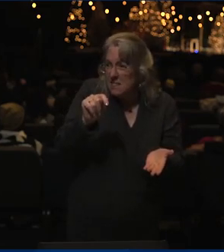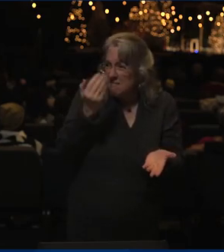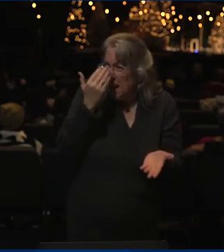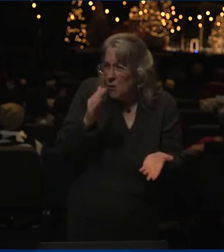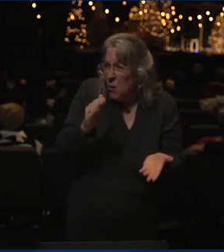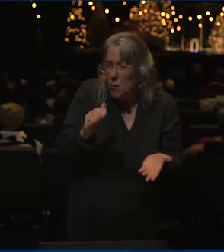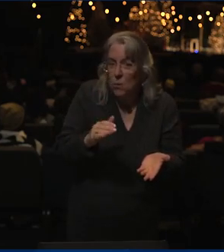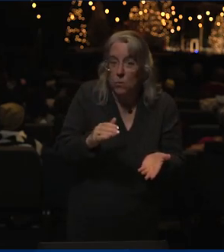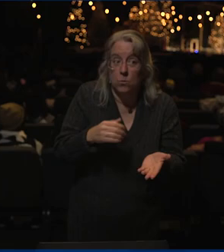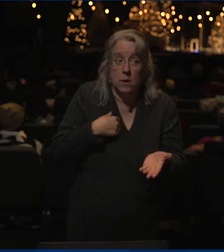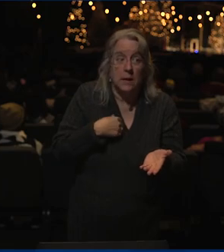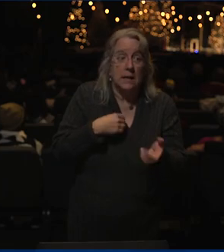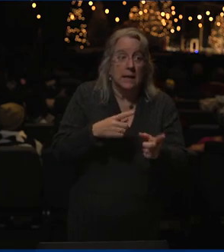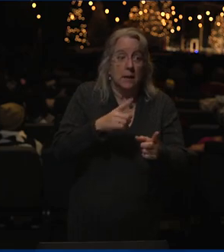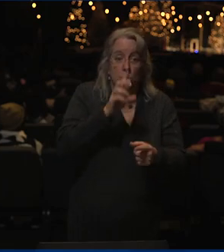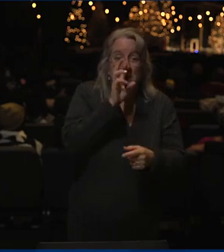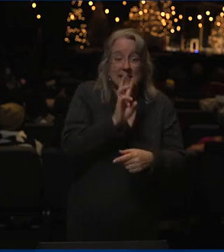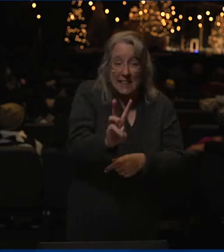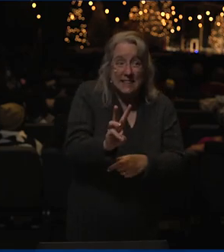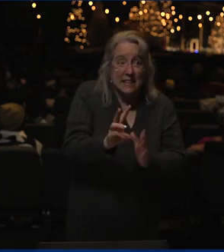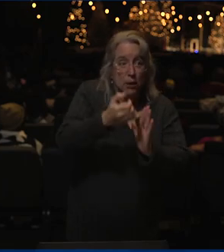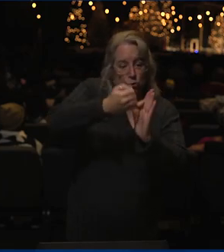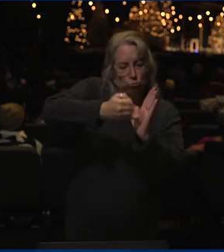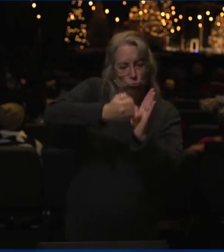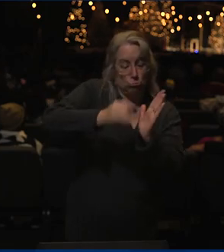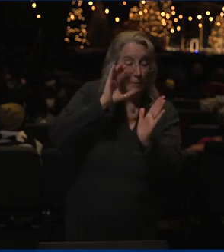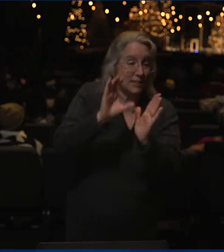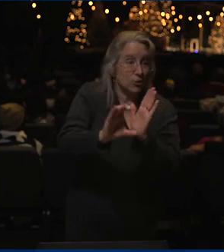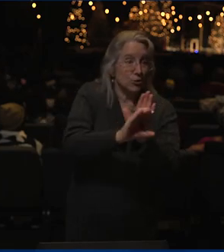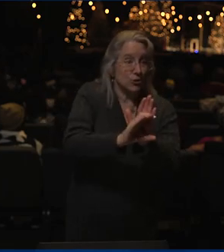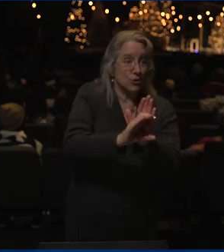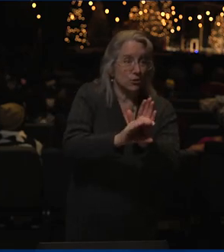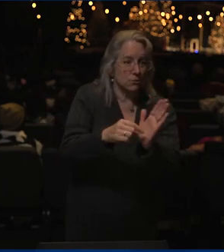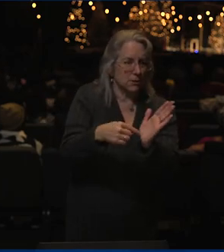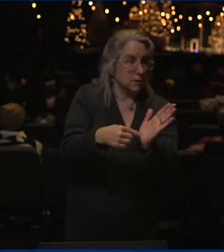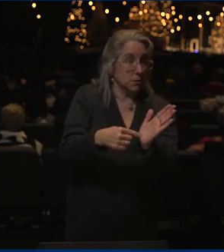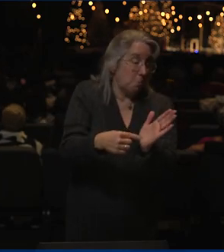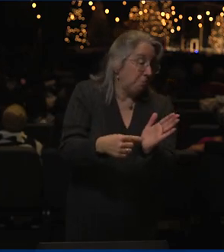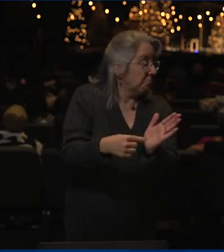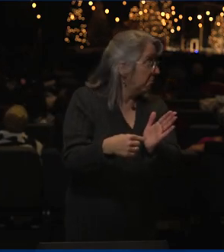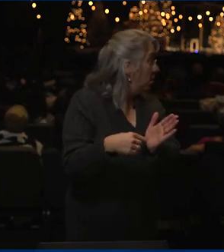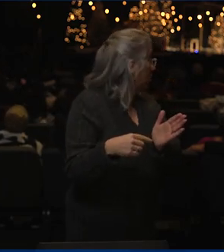He was 6 when he drew these pictures, which I think is really funny because they're not that awesome.